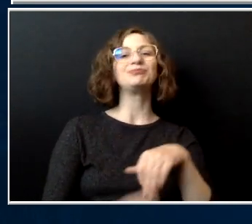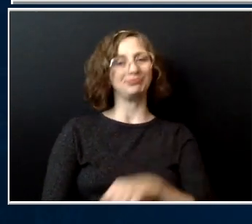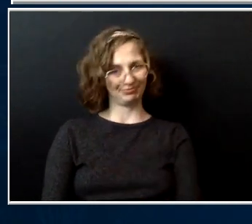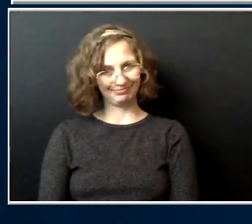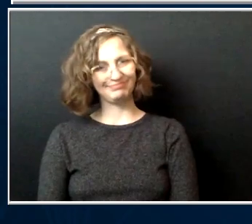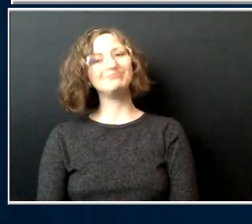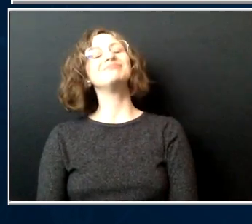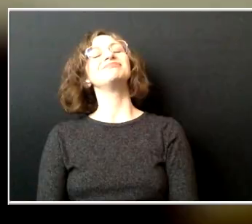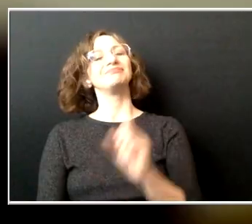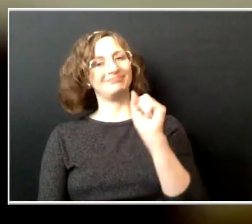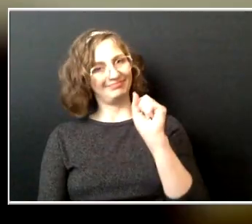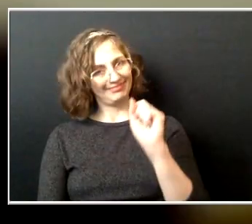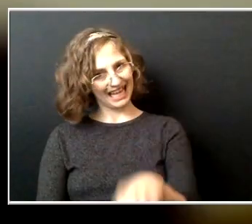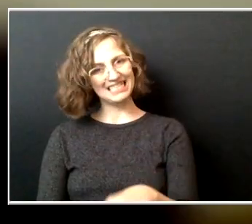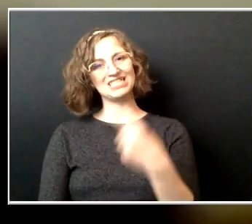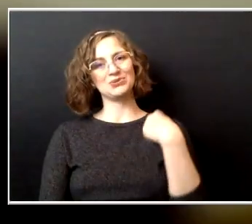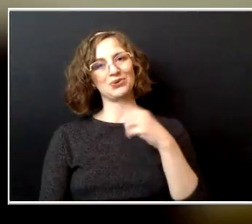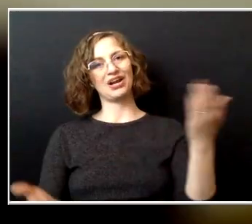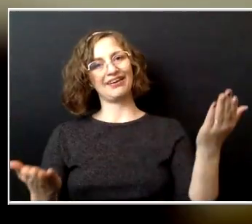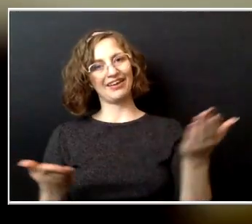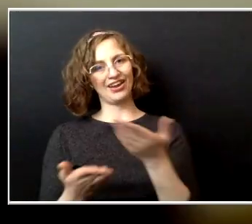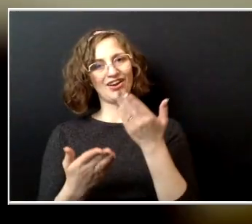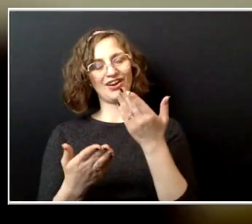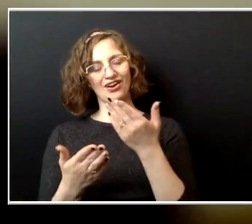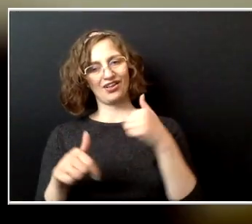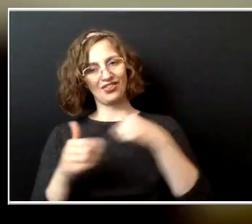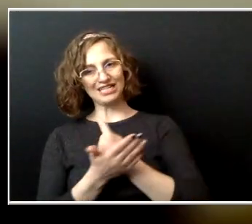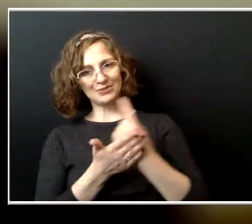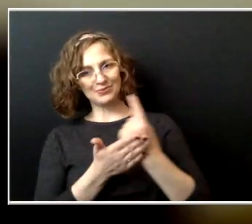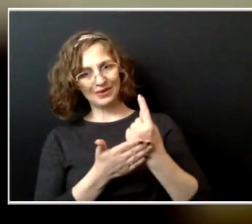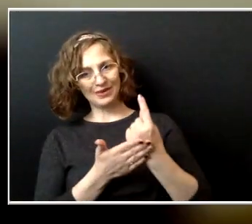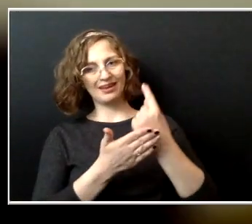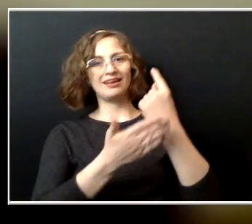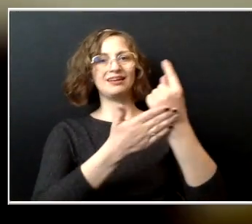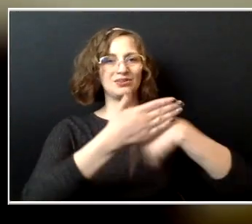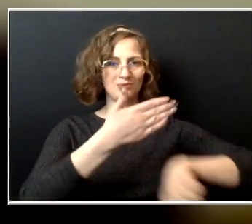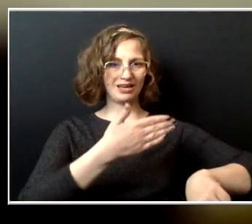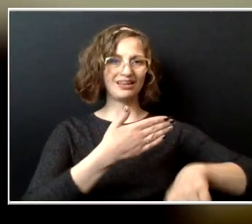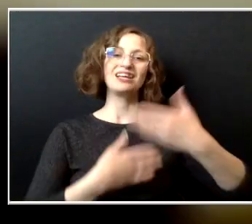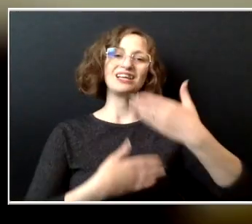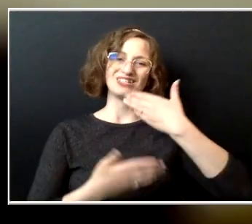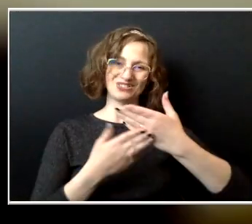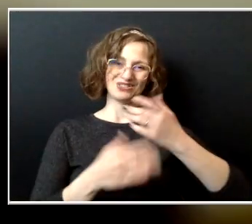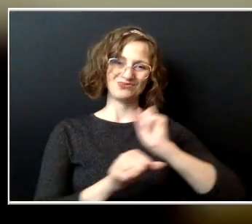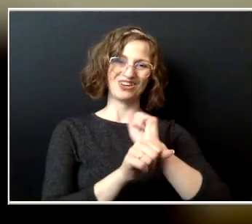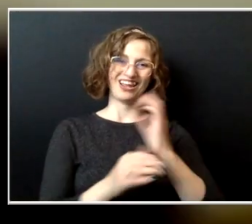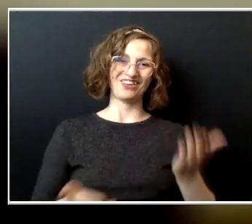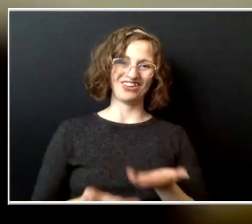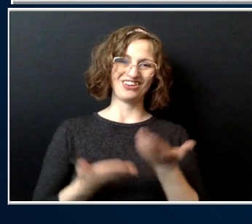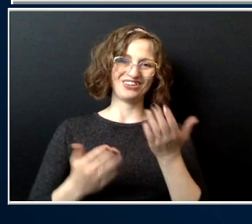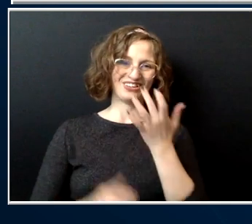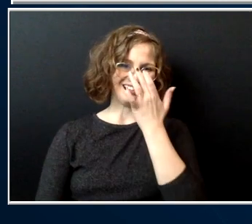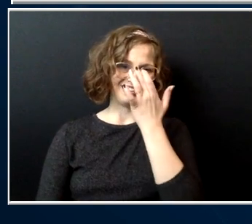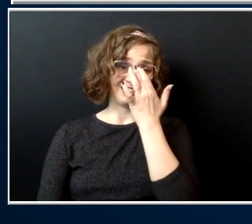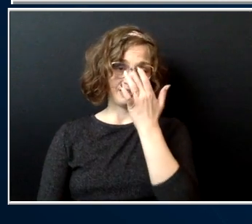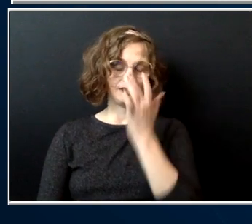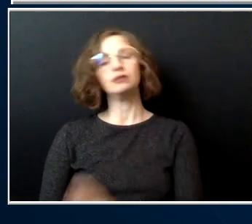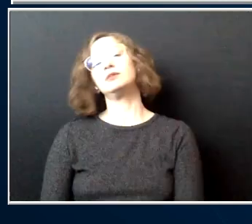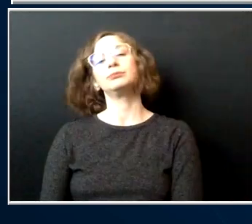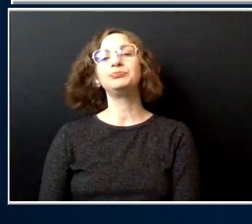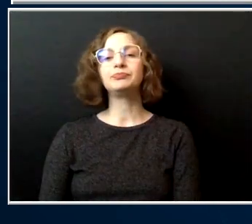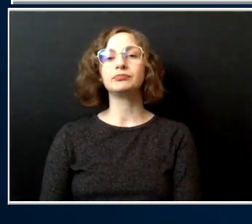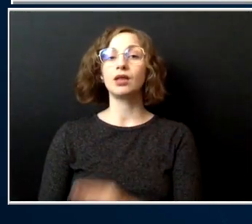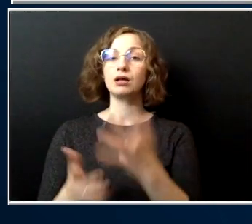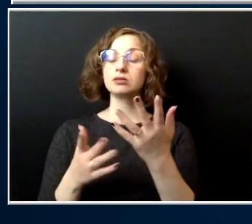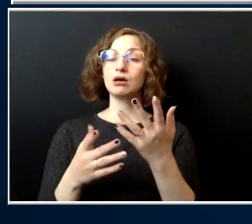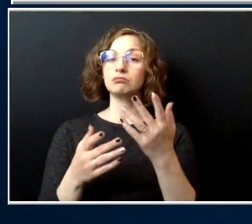Yeah, we're out here. We're out here all week and next week too, so it's good. It's good practicing out here for sure. Awesome. What's our count like today? Yeah,